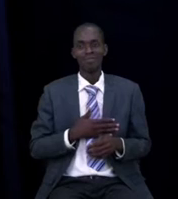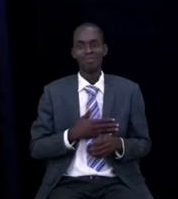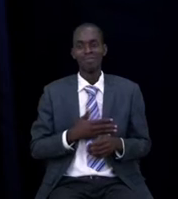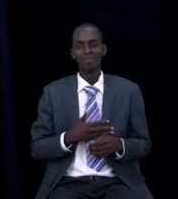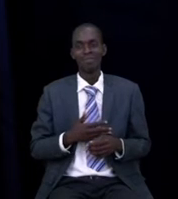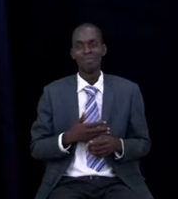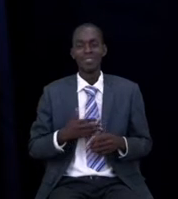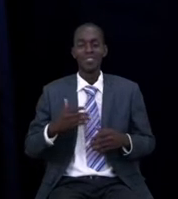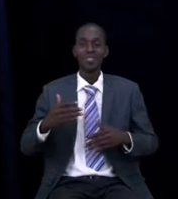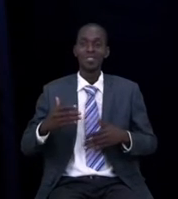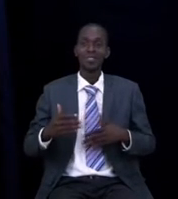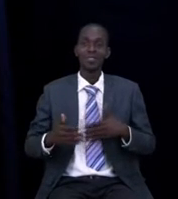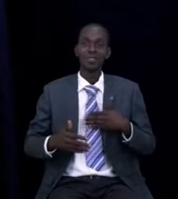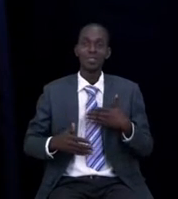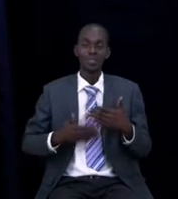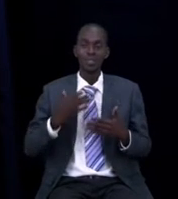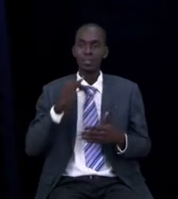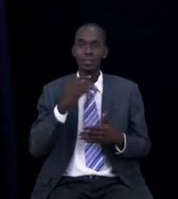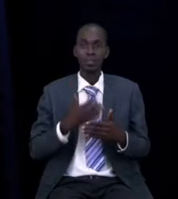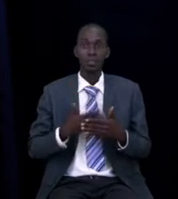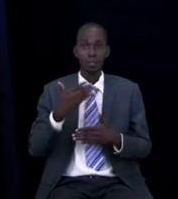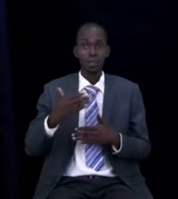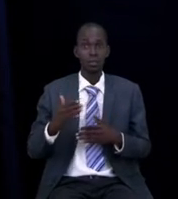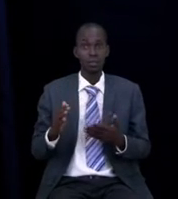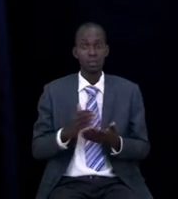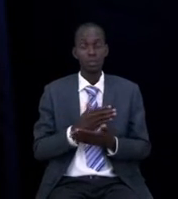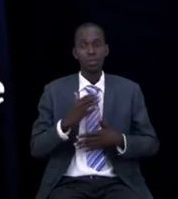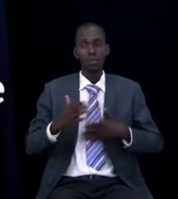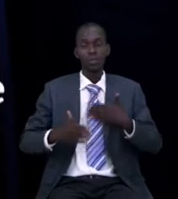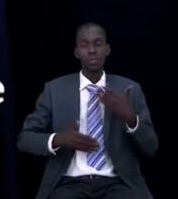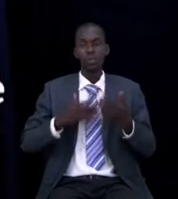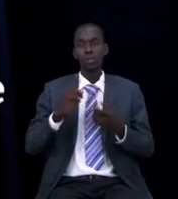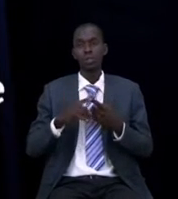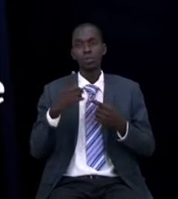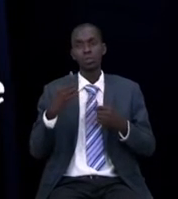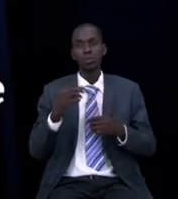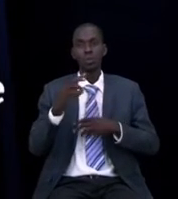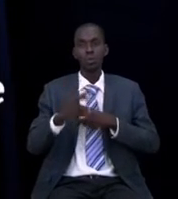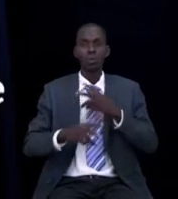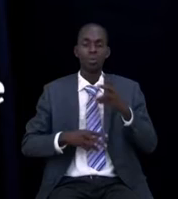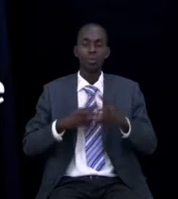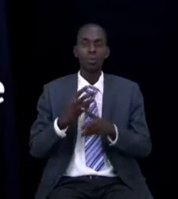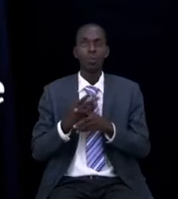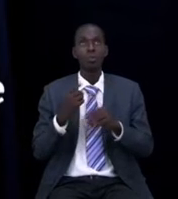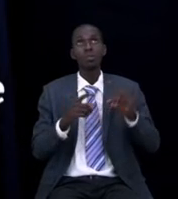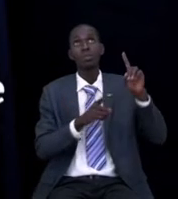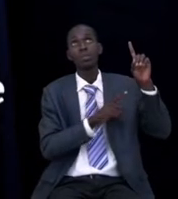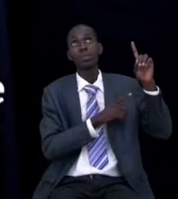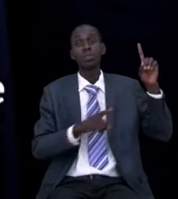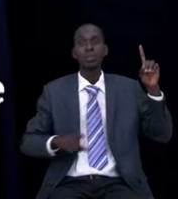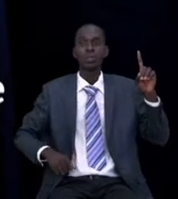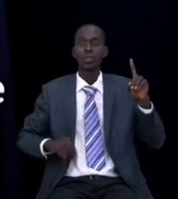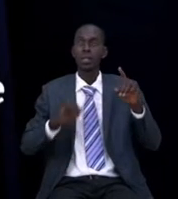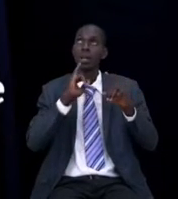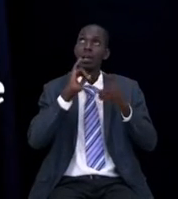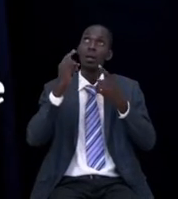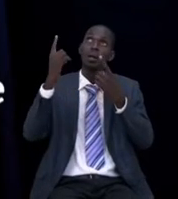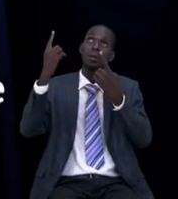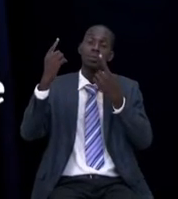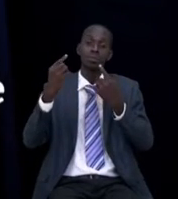Amen. Joy, you know that song? Joy to the world, the Lord is